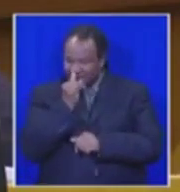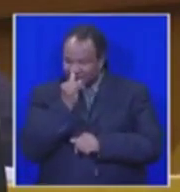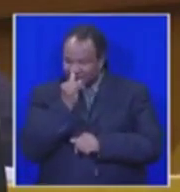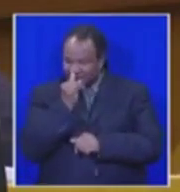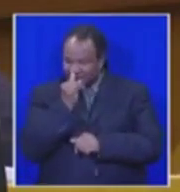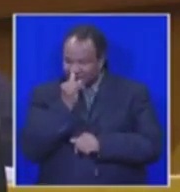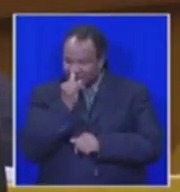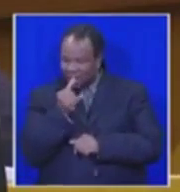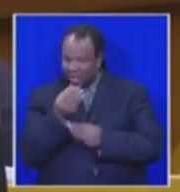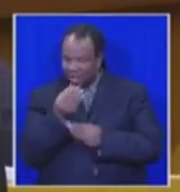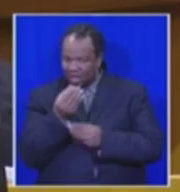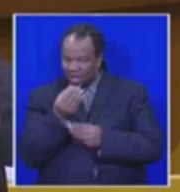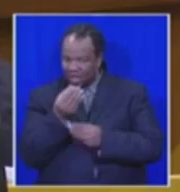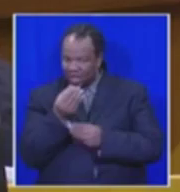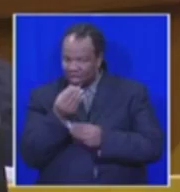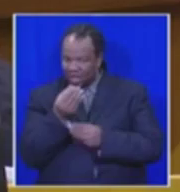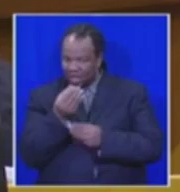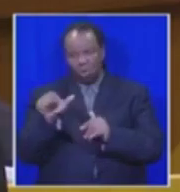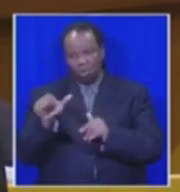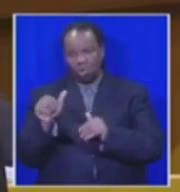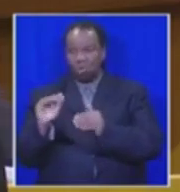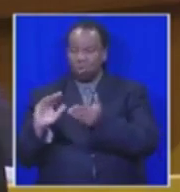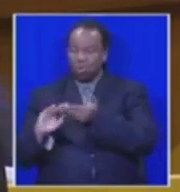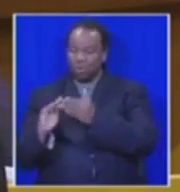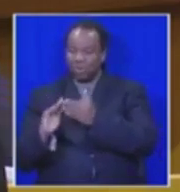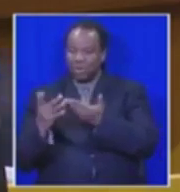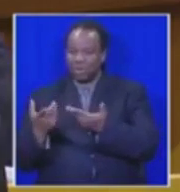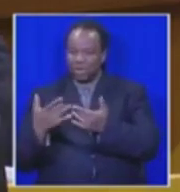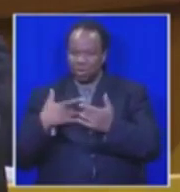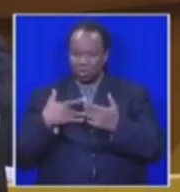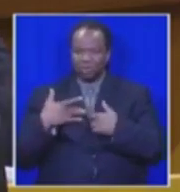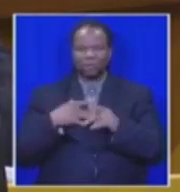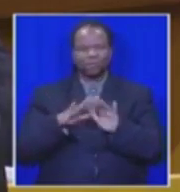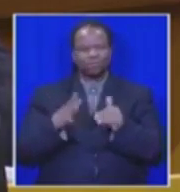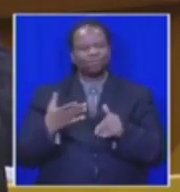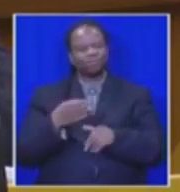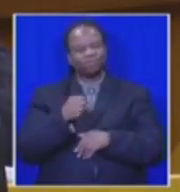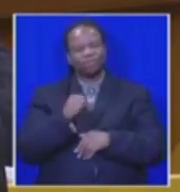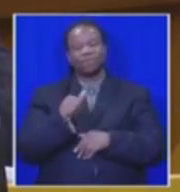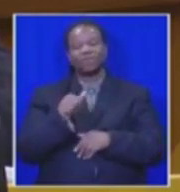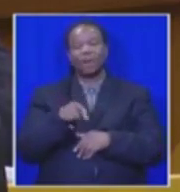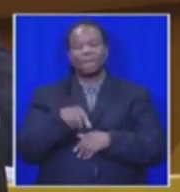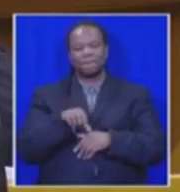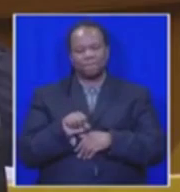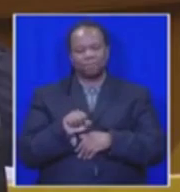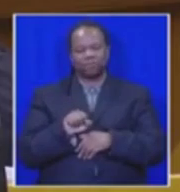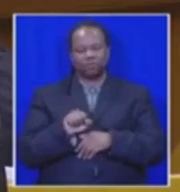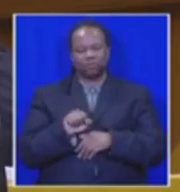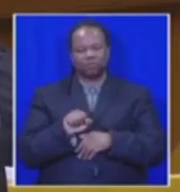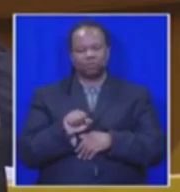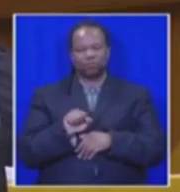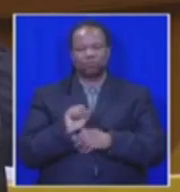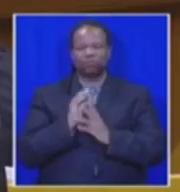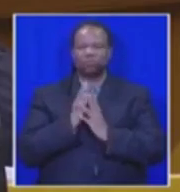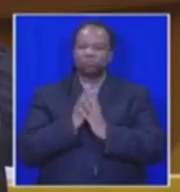concerns and engage in violence, law enforcement agencies have been directed to